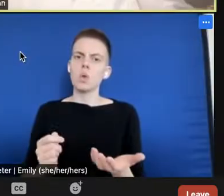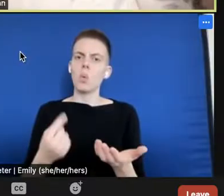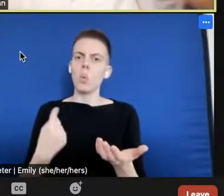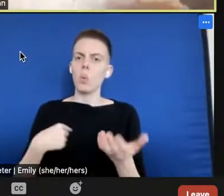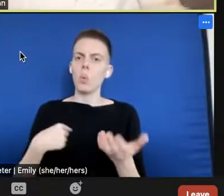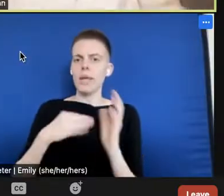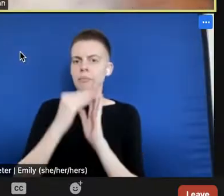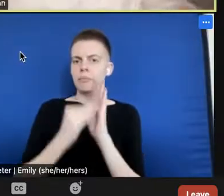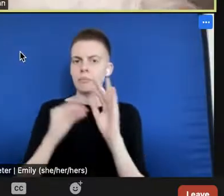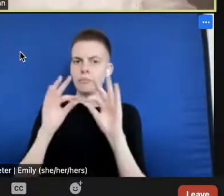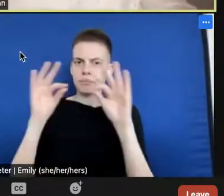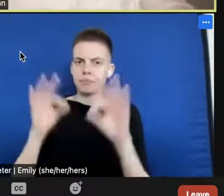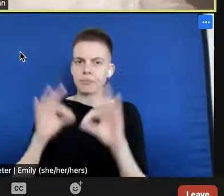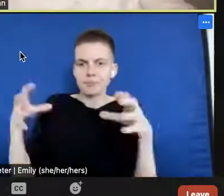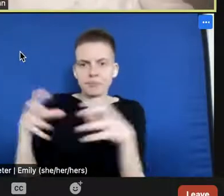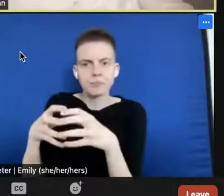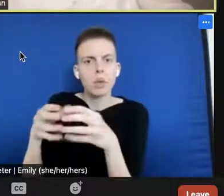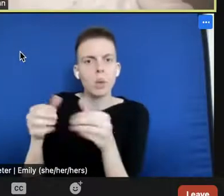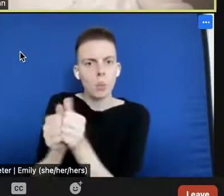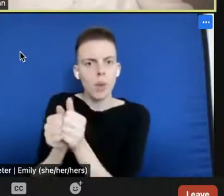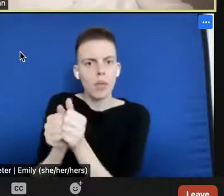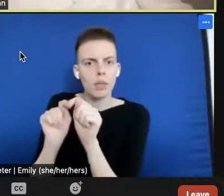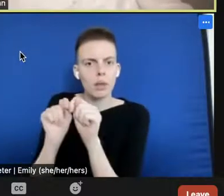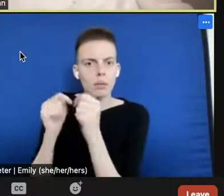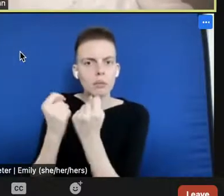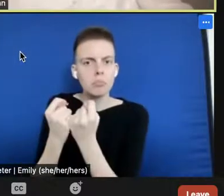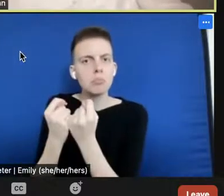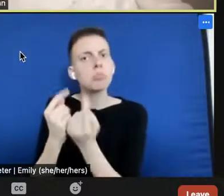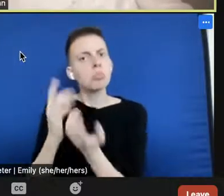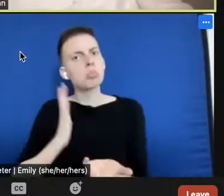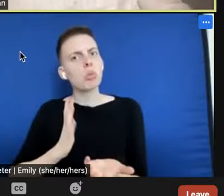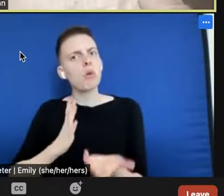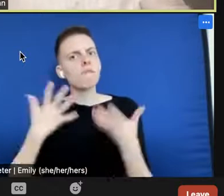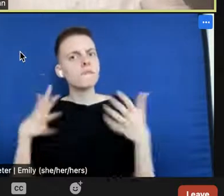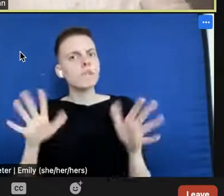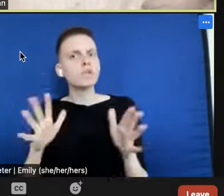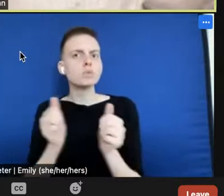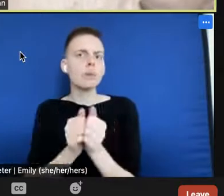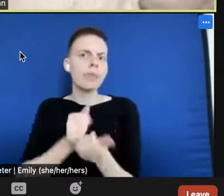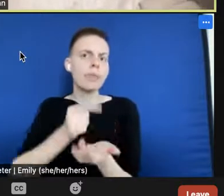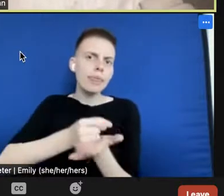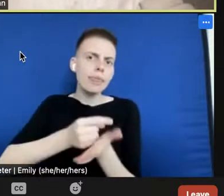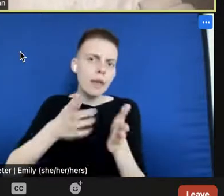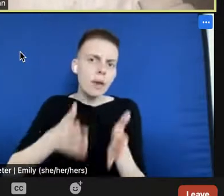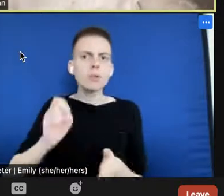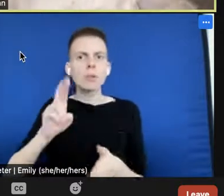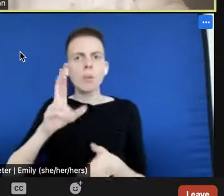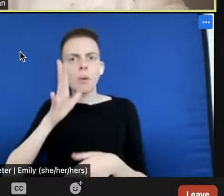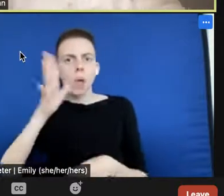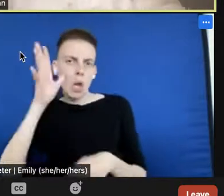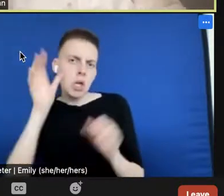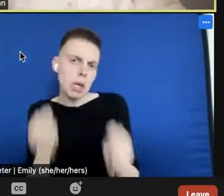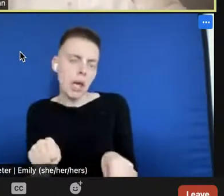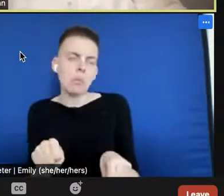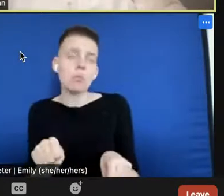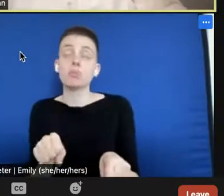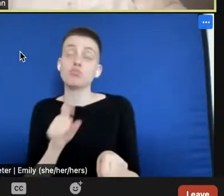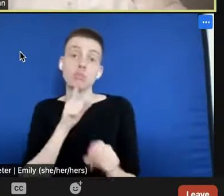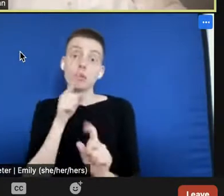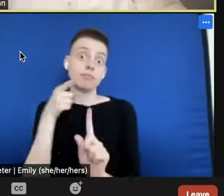has been done between an educator or a therapist and a parent, but between, ideally, the team. And we